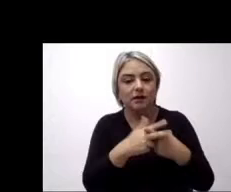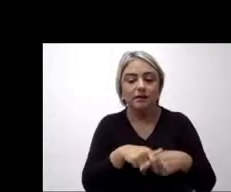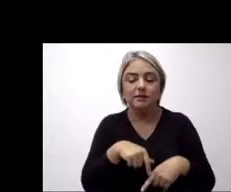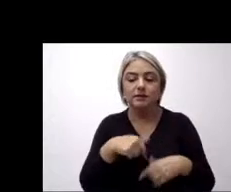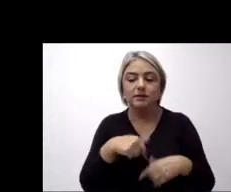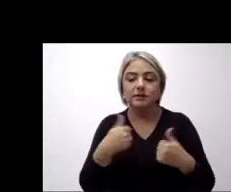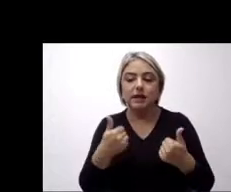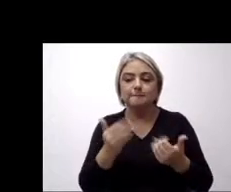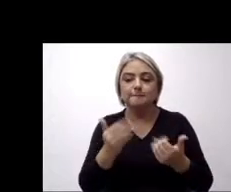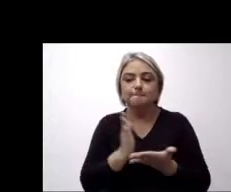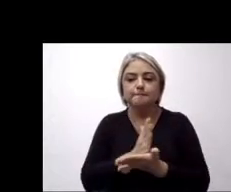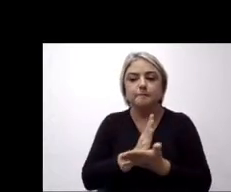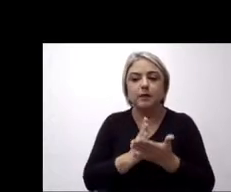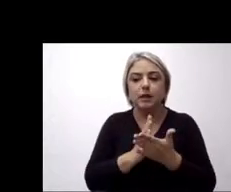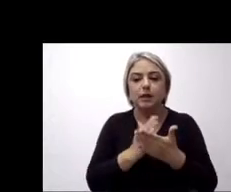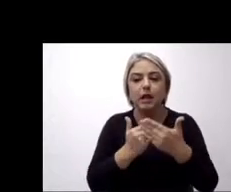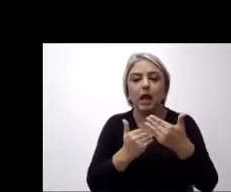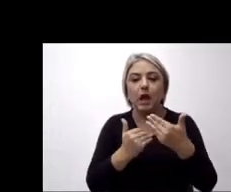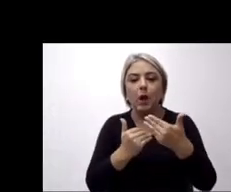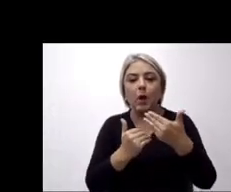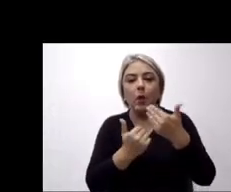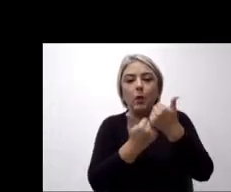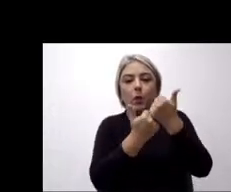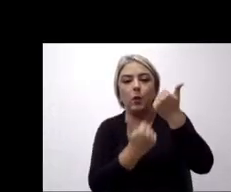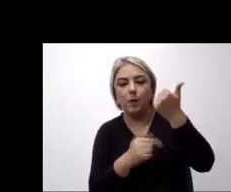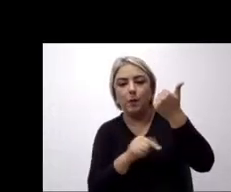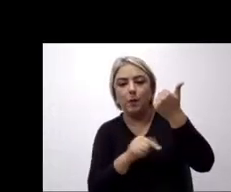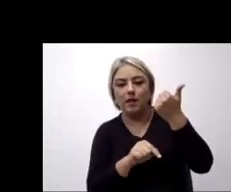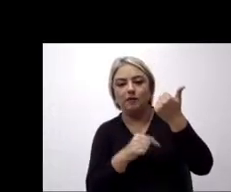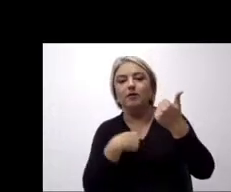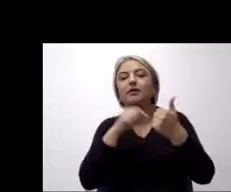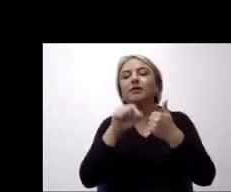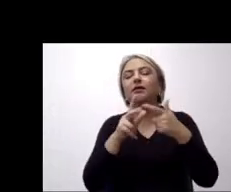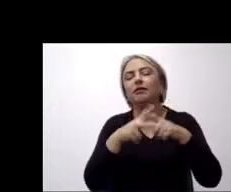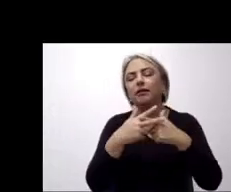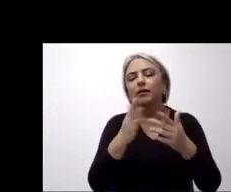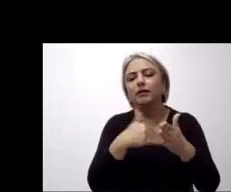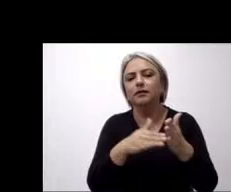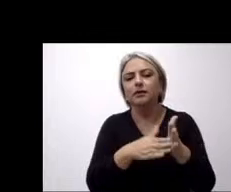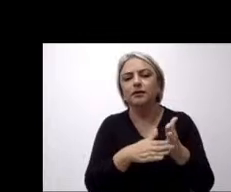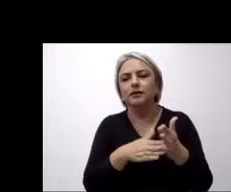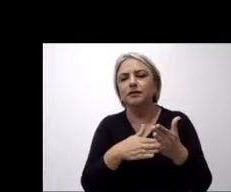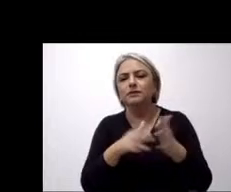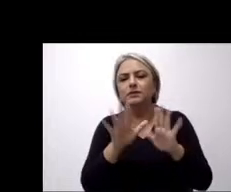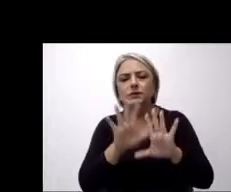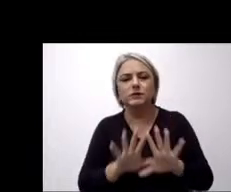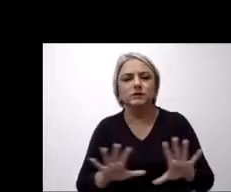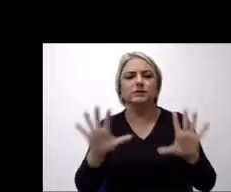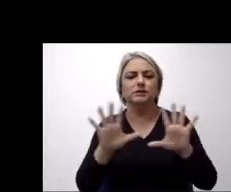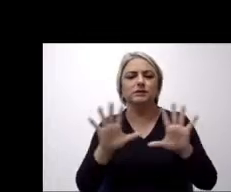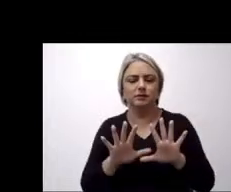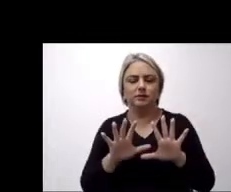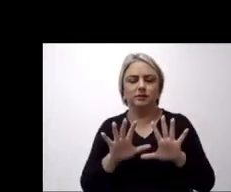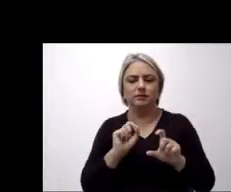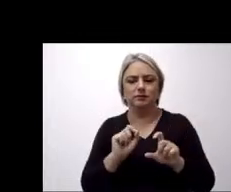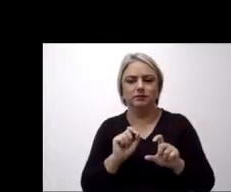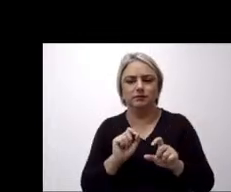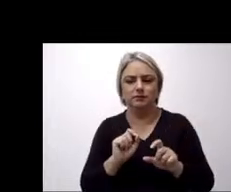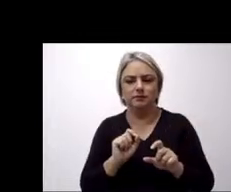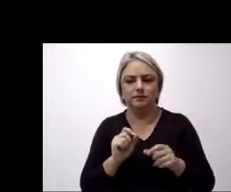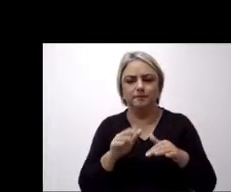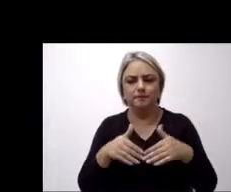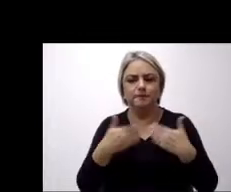mechanism, it's all the situation when in a space of debate,